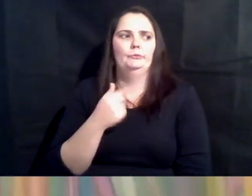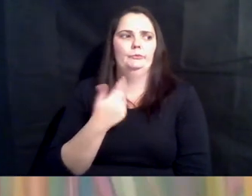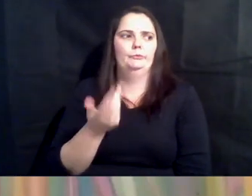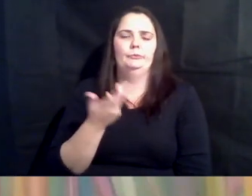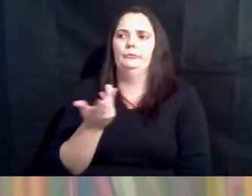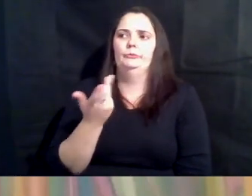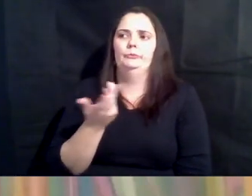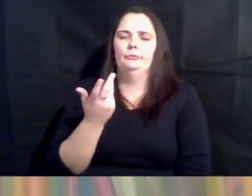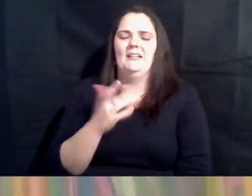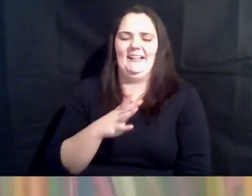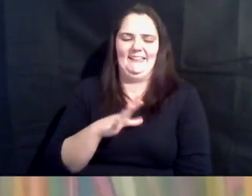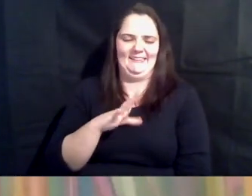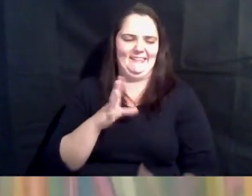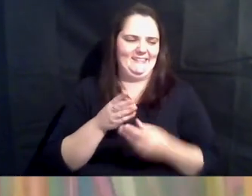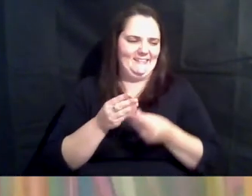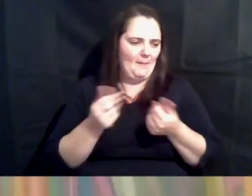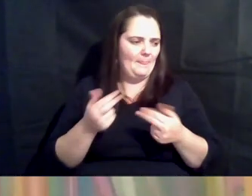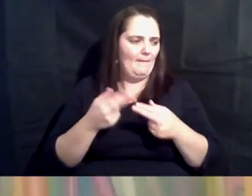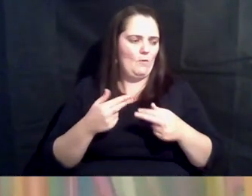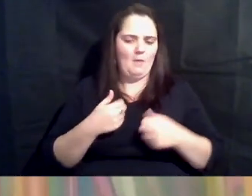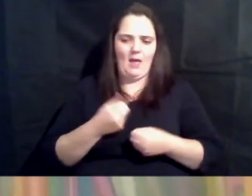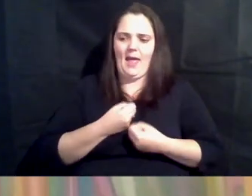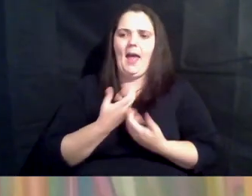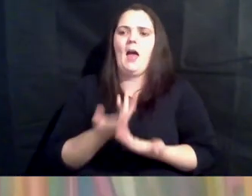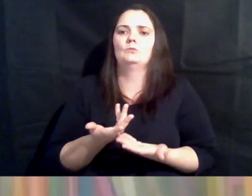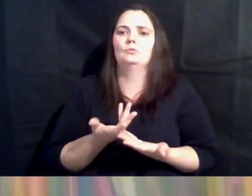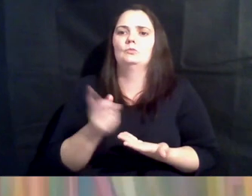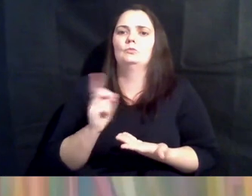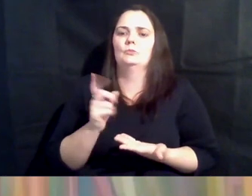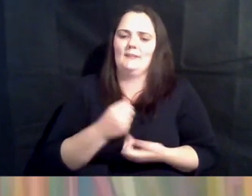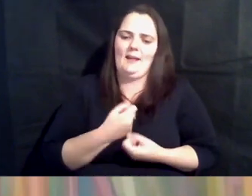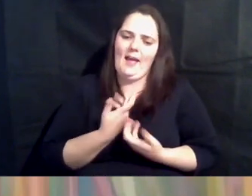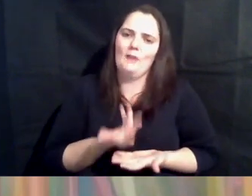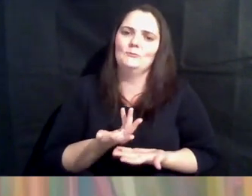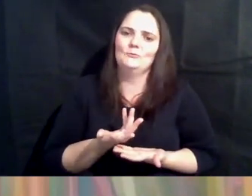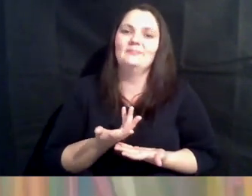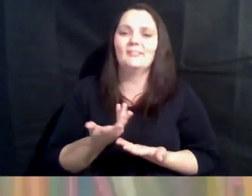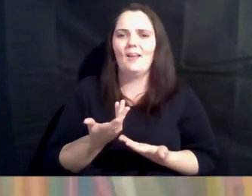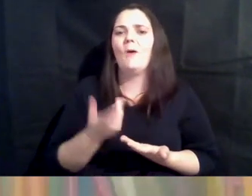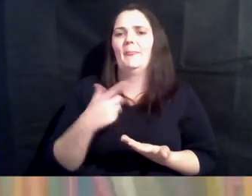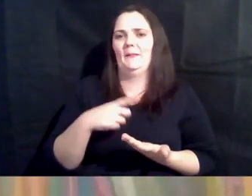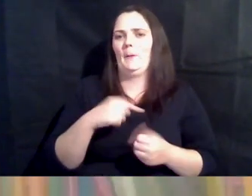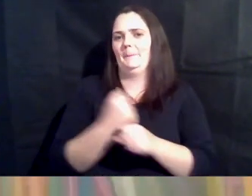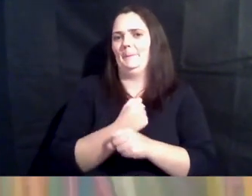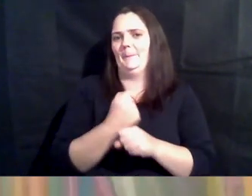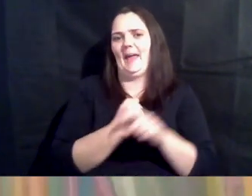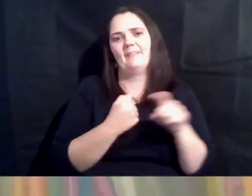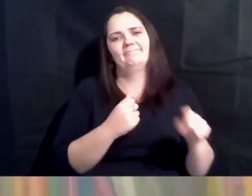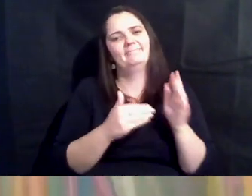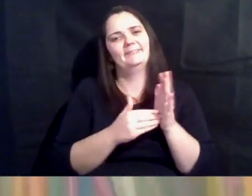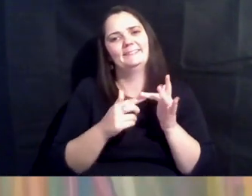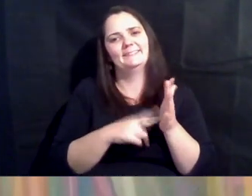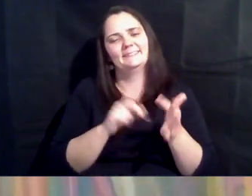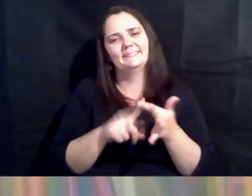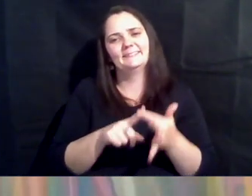kind of vessel to channel some of my feelings in. And that's what a lot of my zines have been about. So I'm going to show you